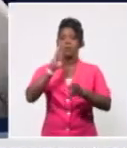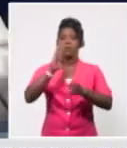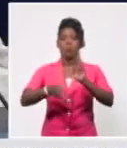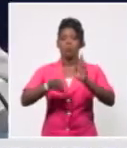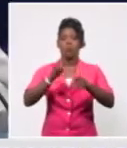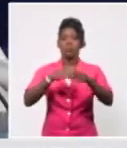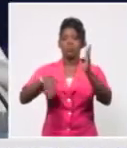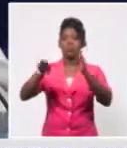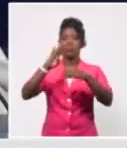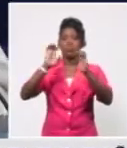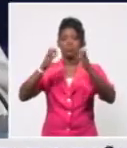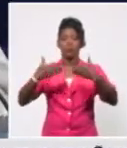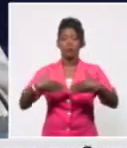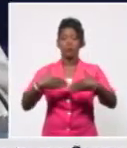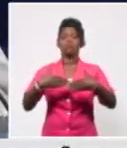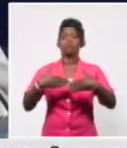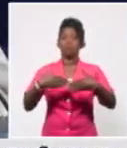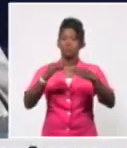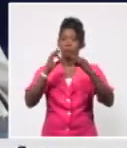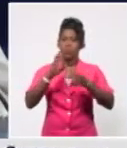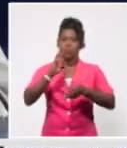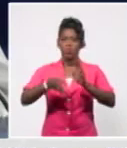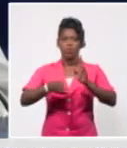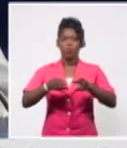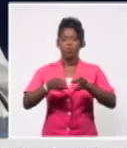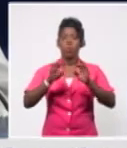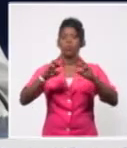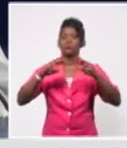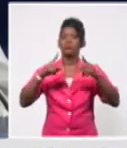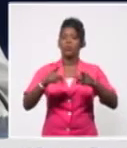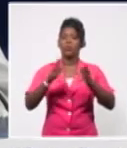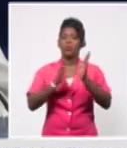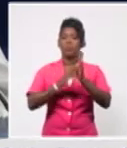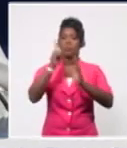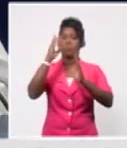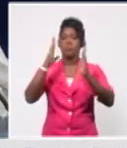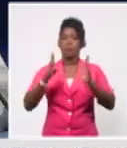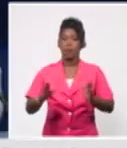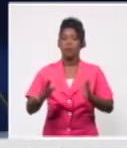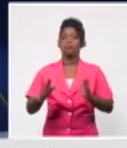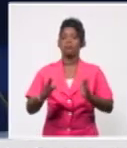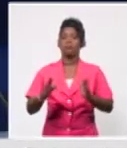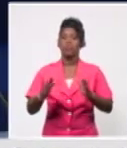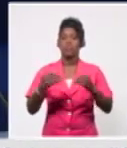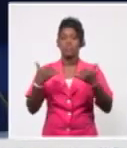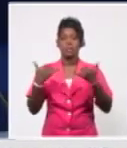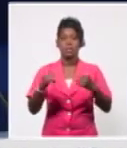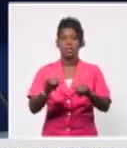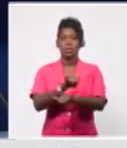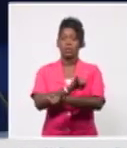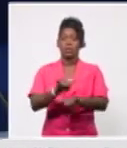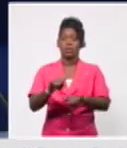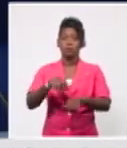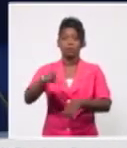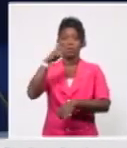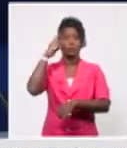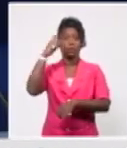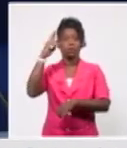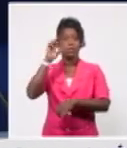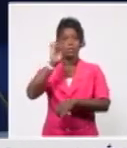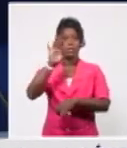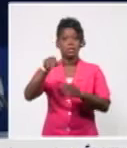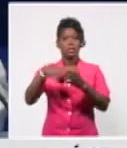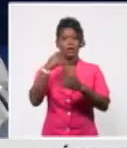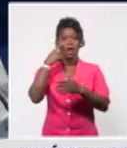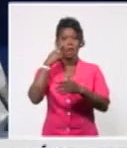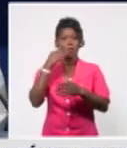Yesterday, 34 people were discharged from hospital, an acceptable result. 21 people were discharged